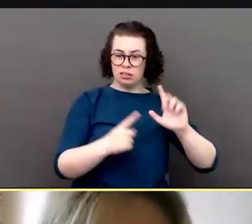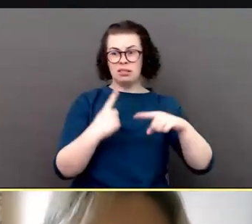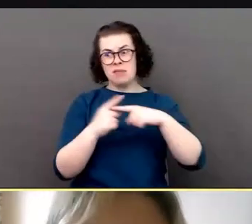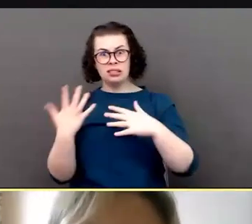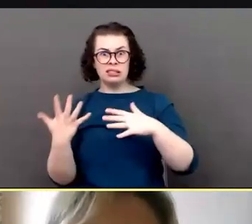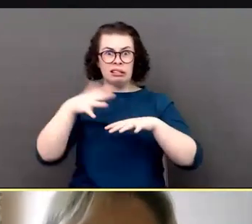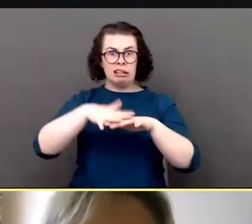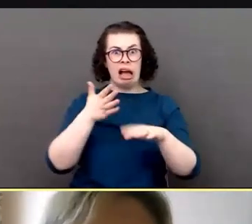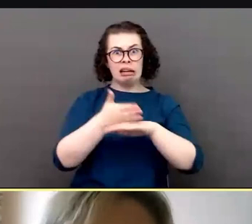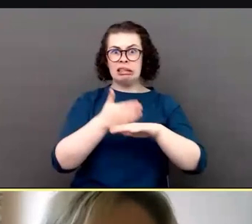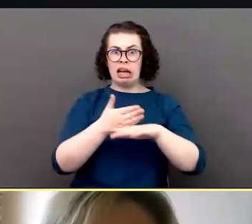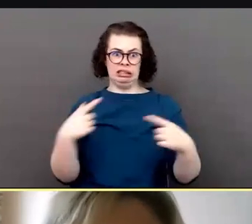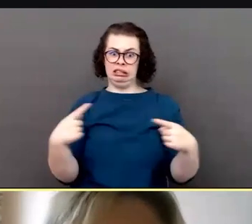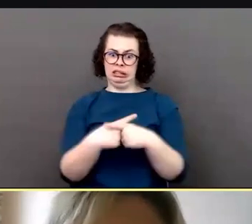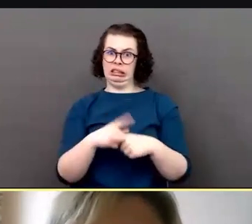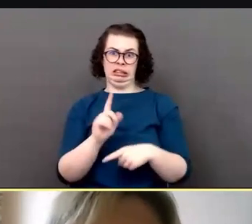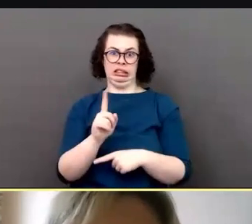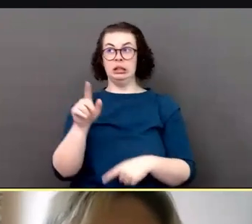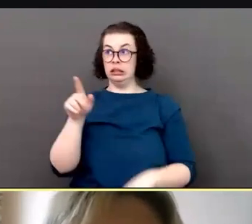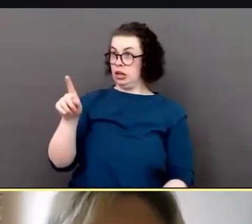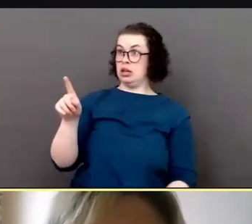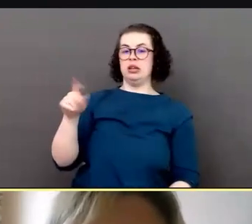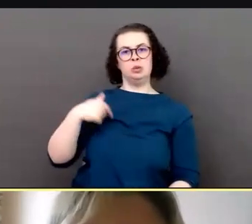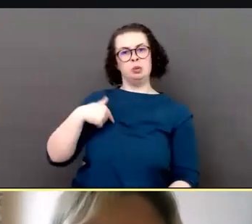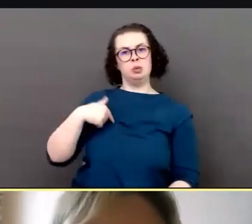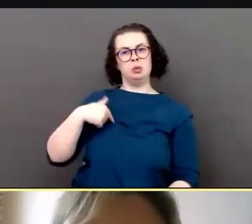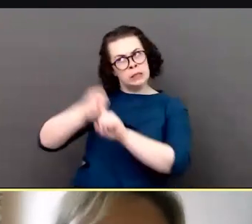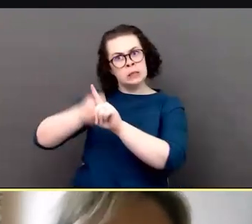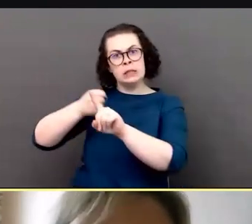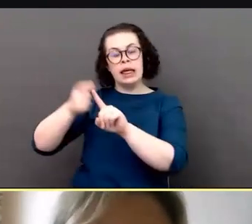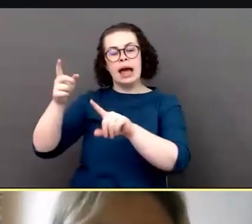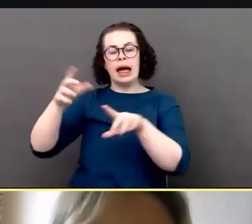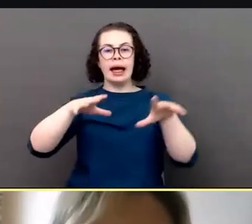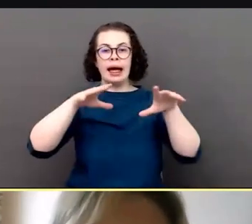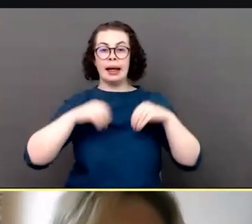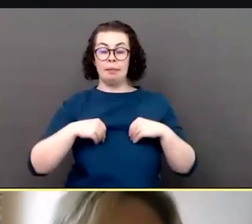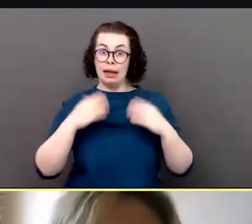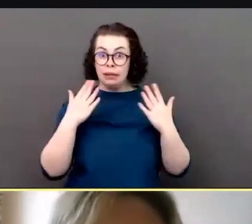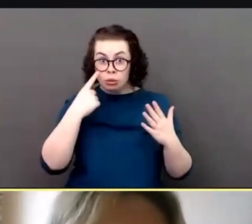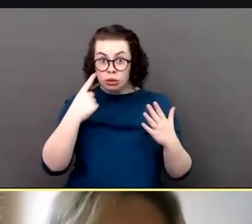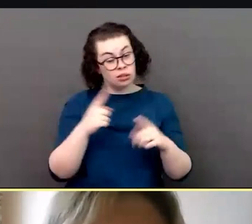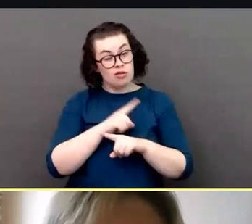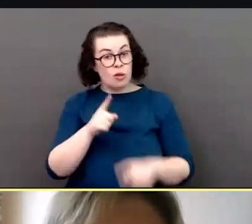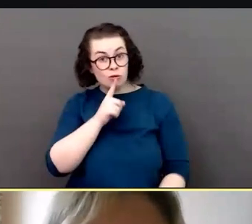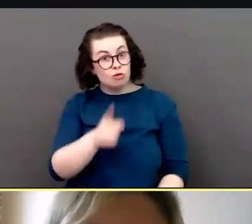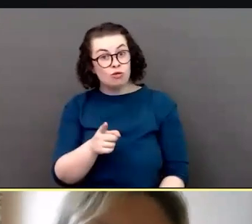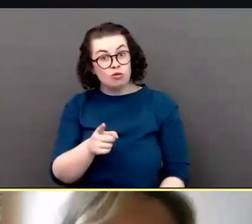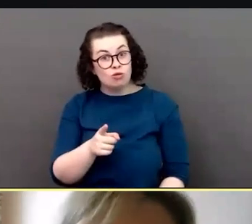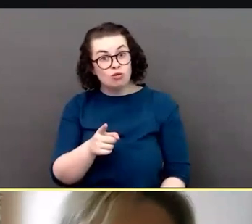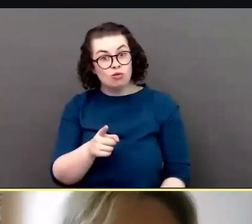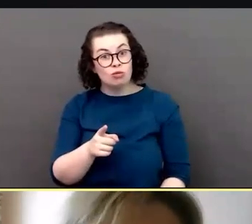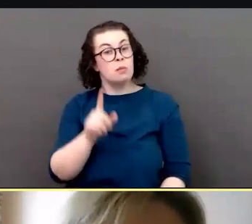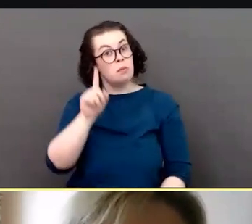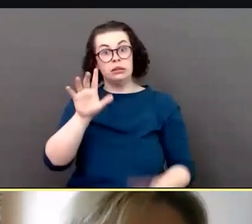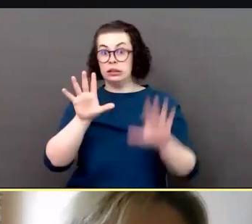been shown this is not the case. It has been explained, but back more than 10 years ago, we were facing